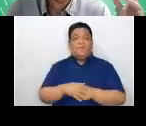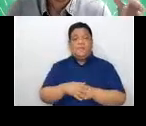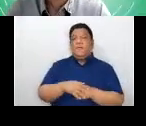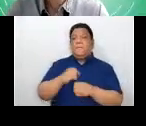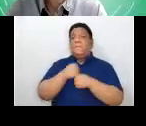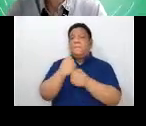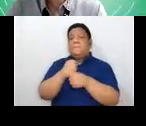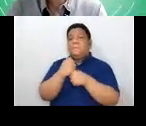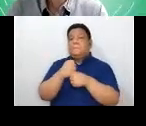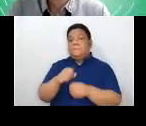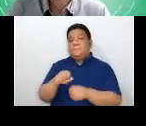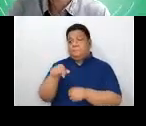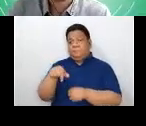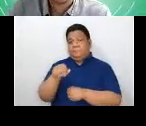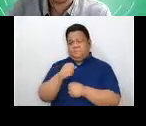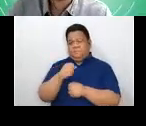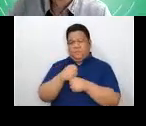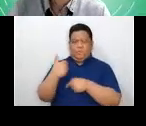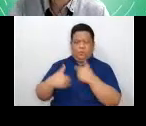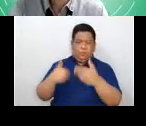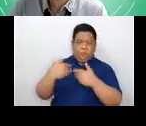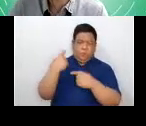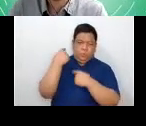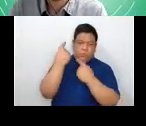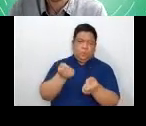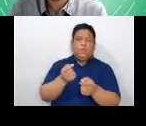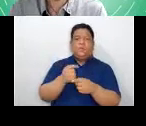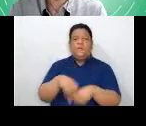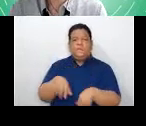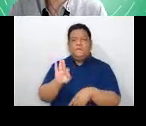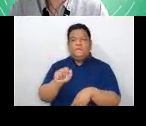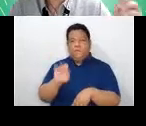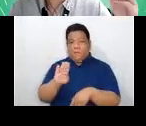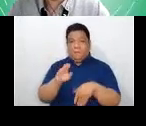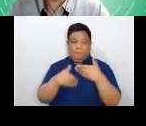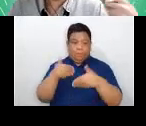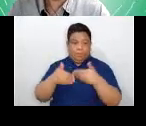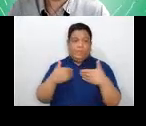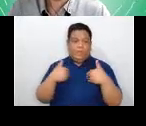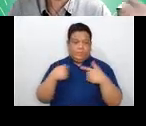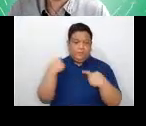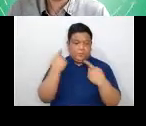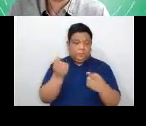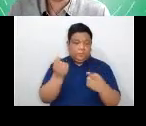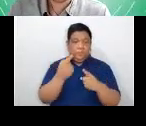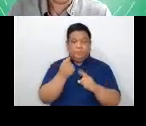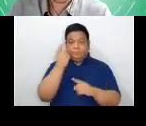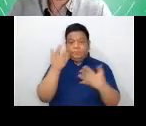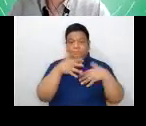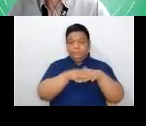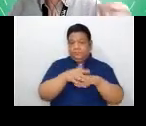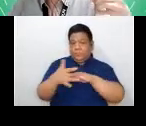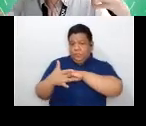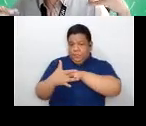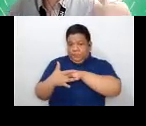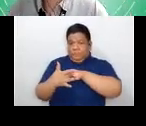manufacturing, processes have been going on for a long time, especially fabrication processes. But combining things such as digital technology has